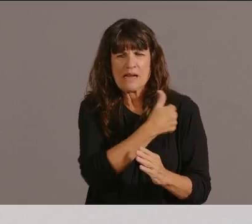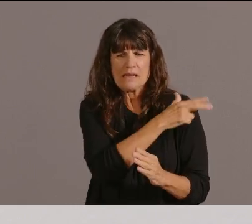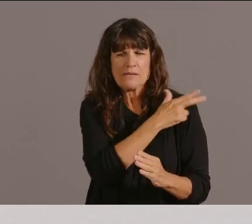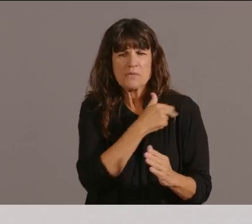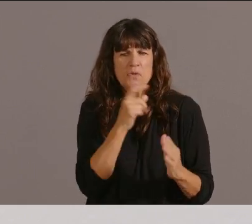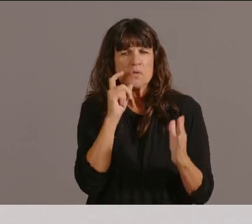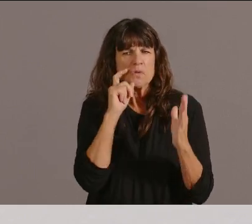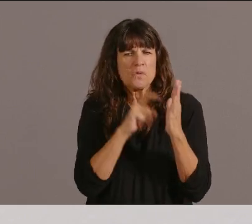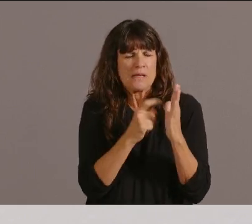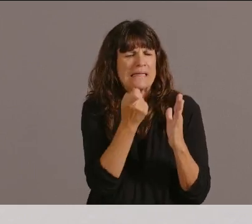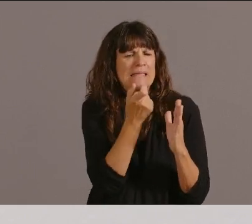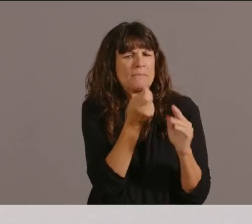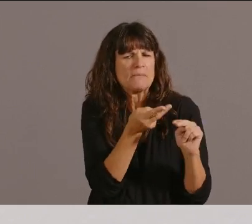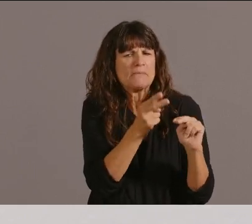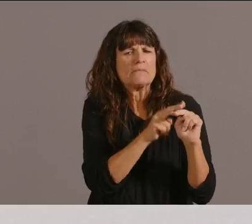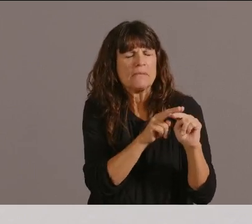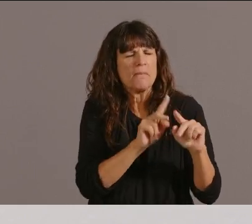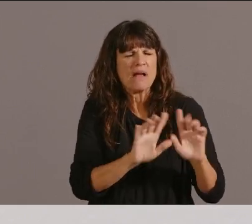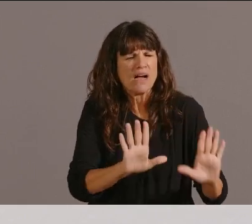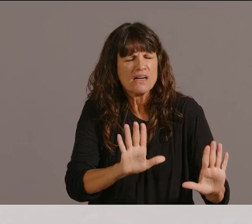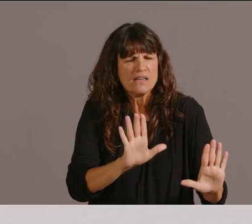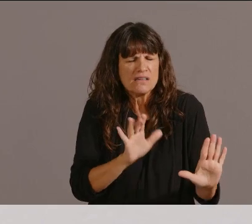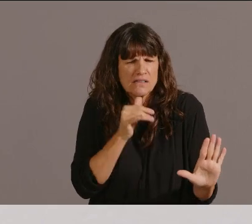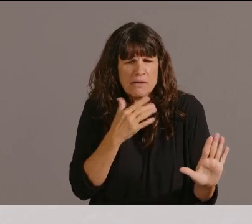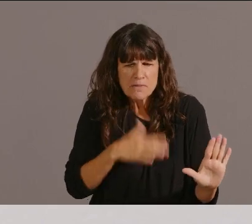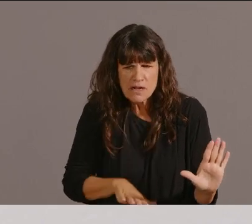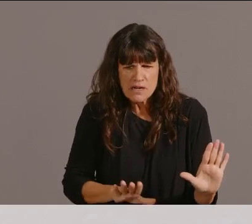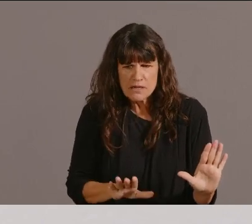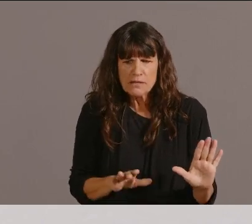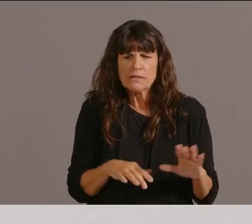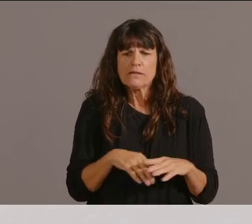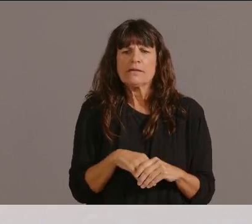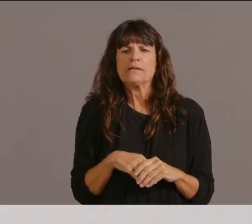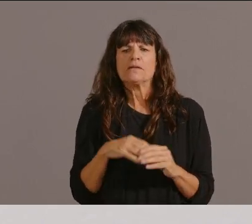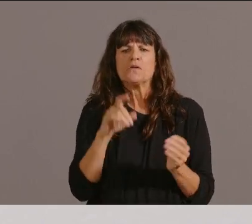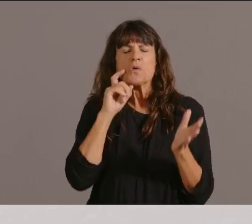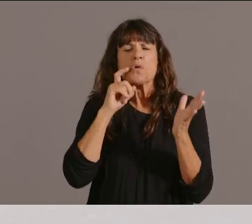thing that we notice is when you look at it,